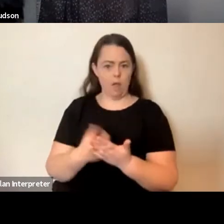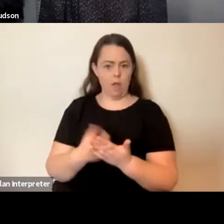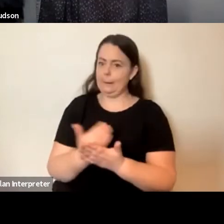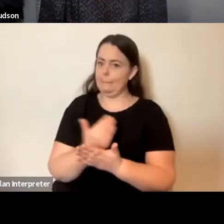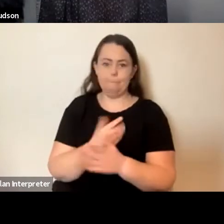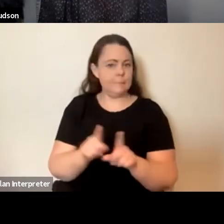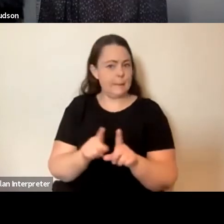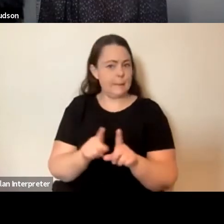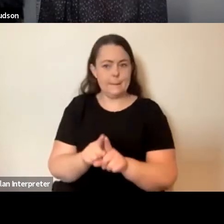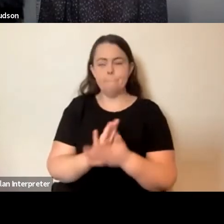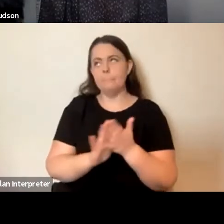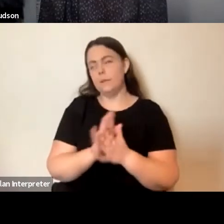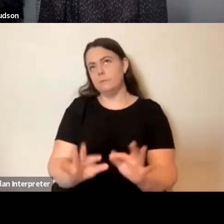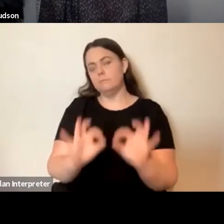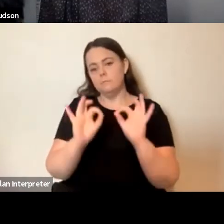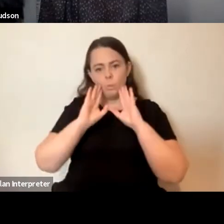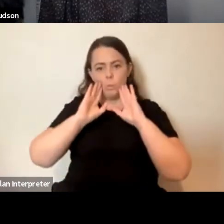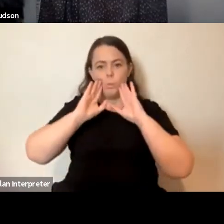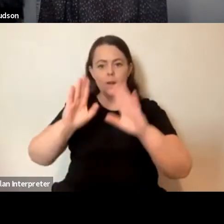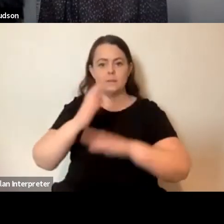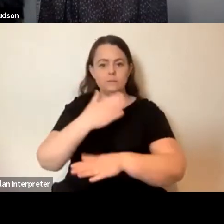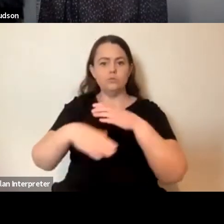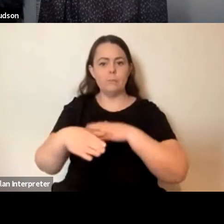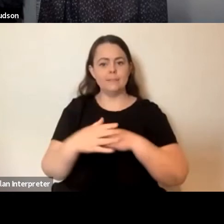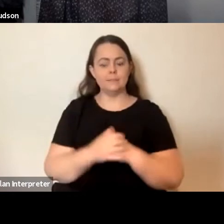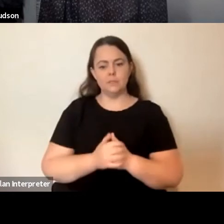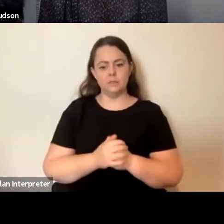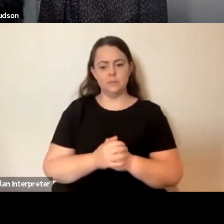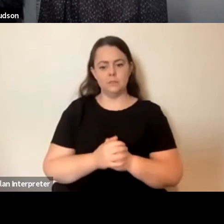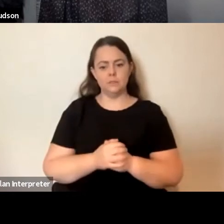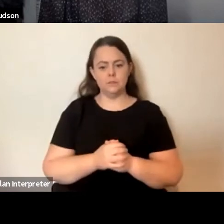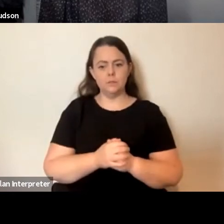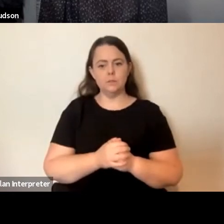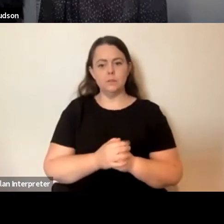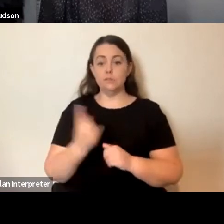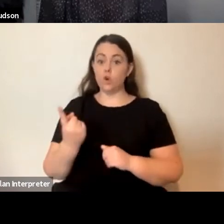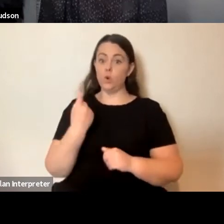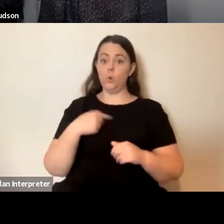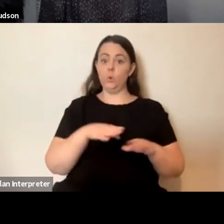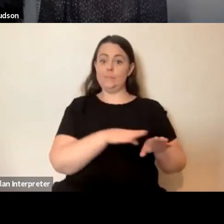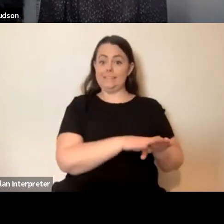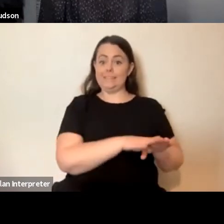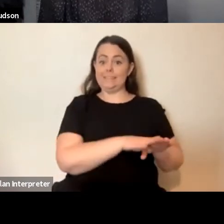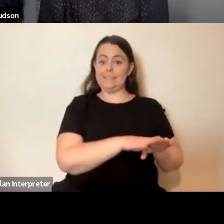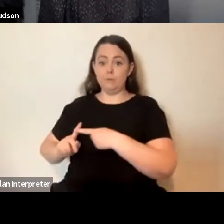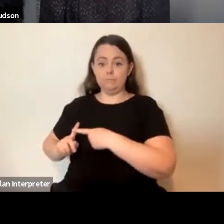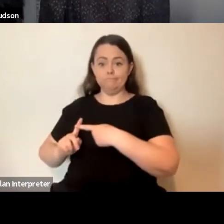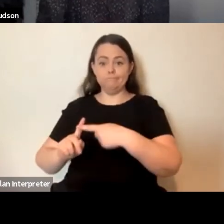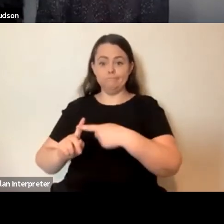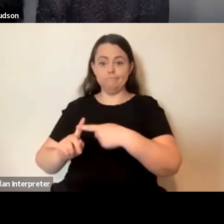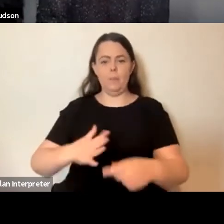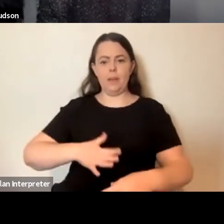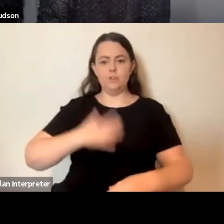how wonderful the treatment is for people, who are stable and want to put their drug use behind